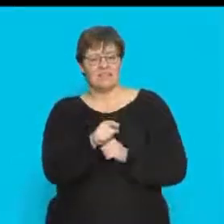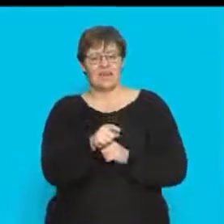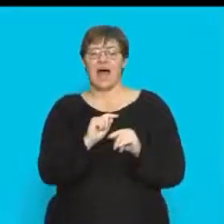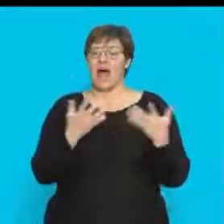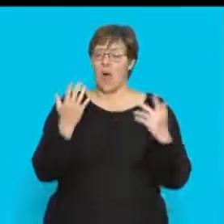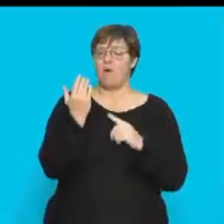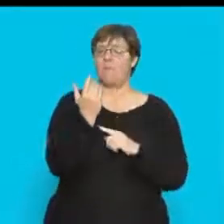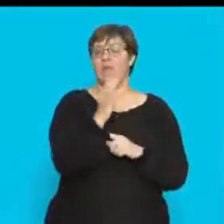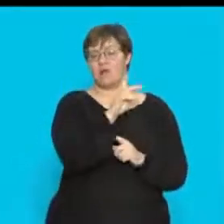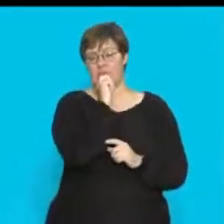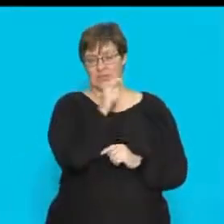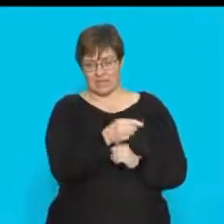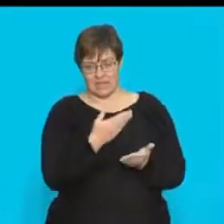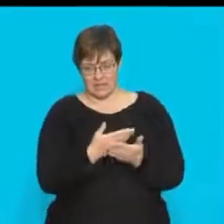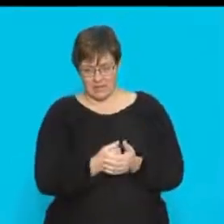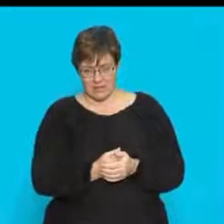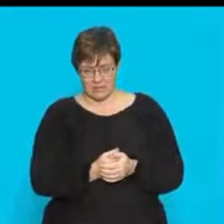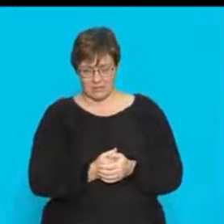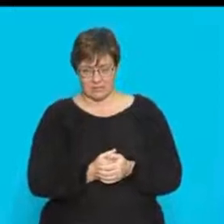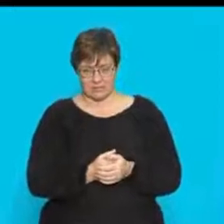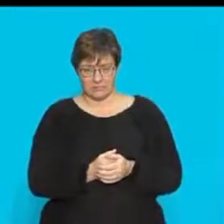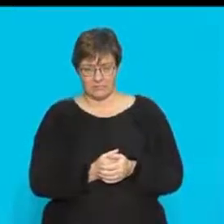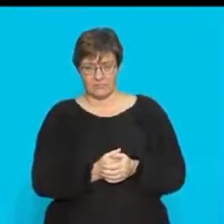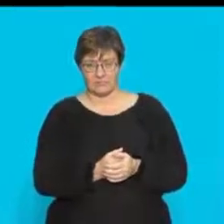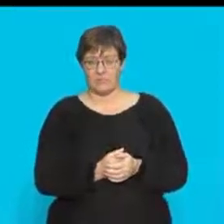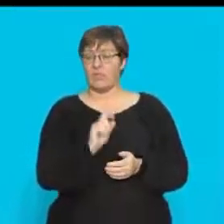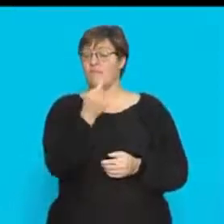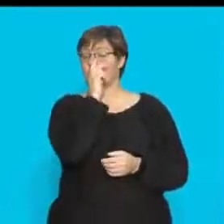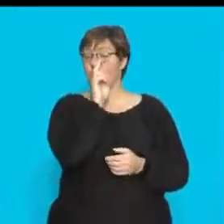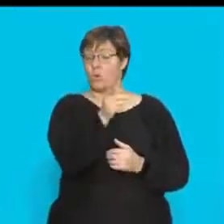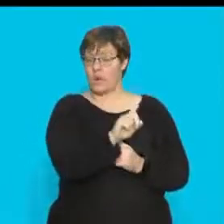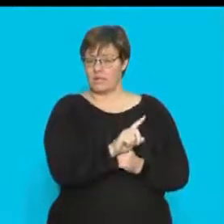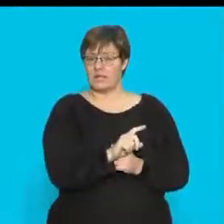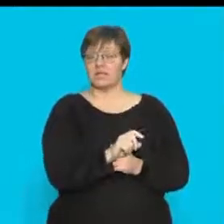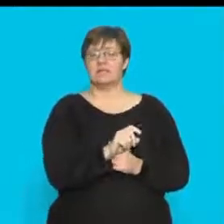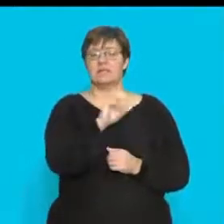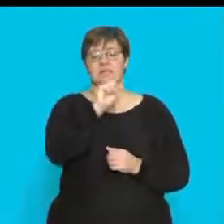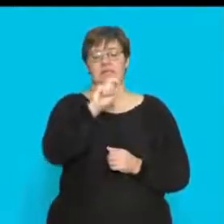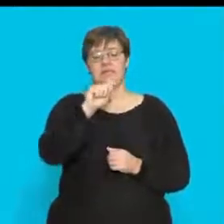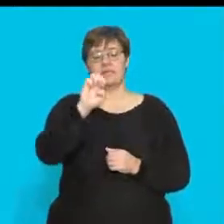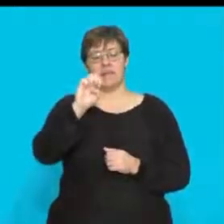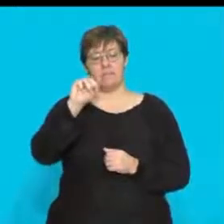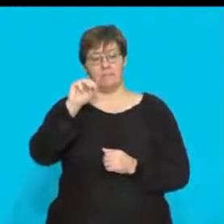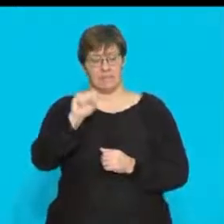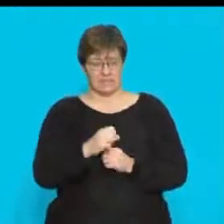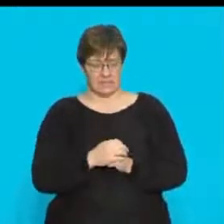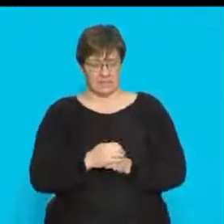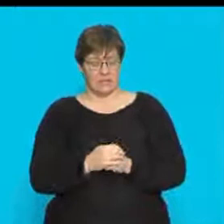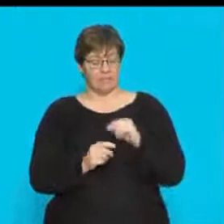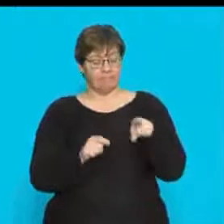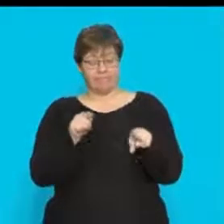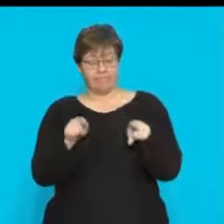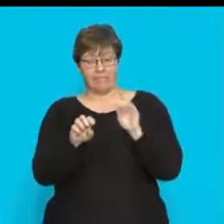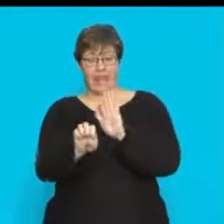of how plants can use it. Right, first thing we're going to look at is stems. Now the